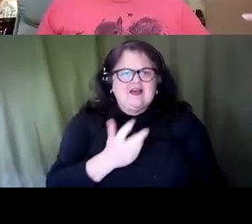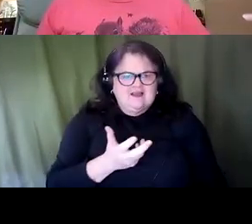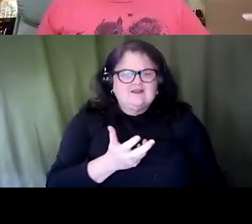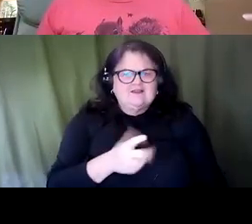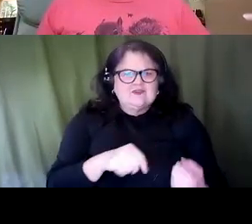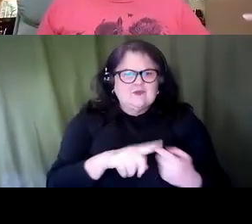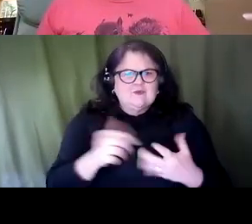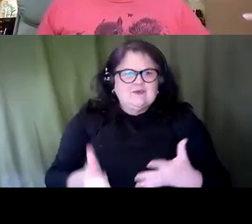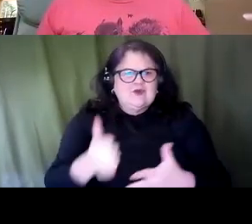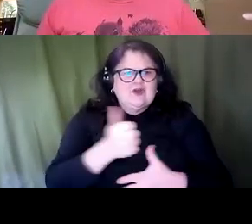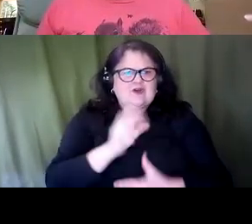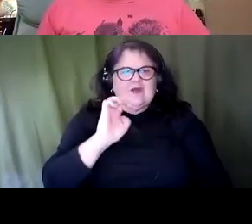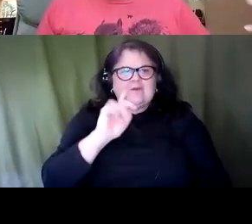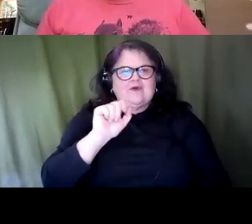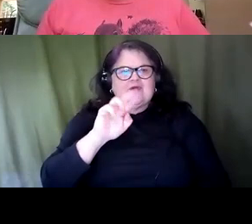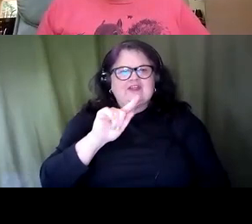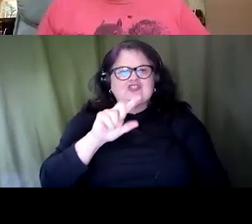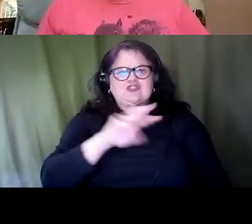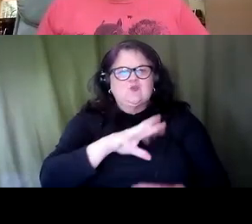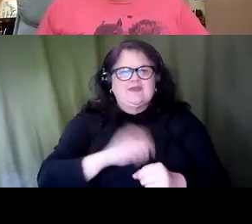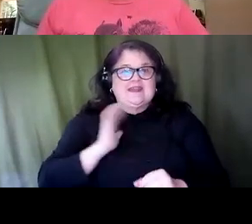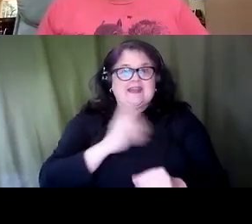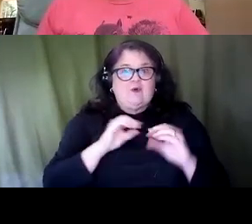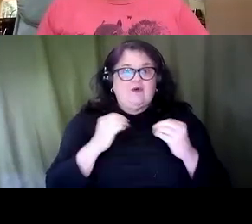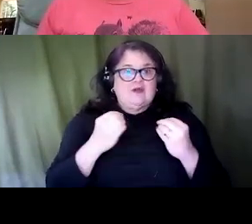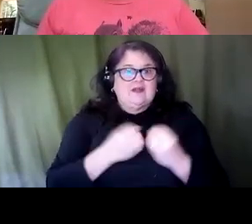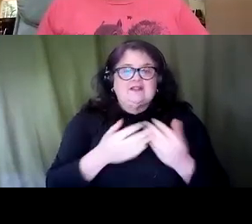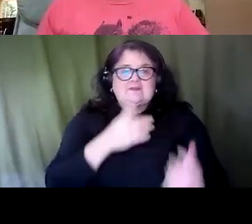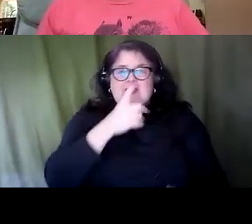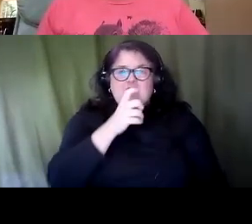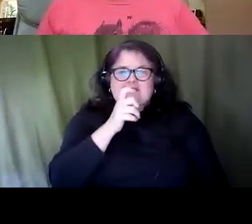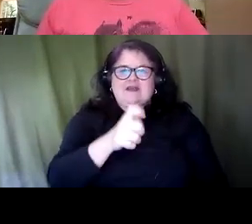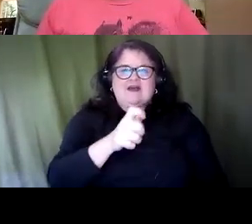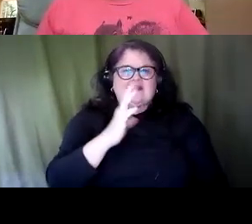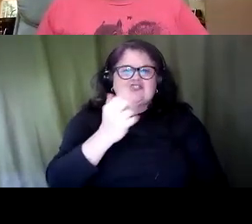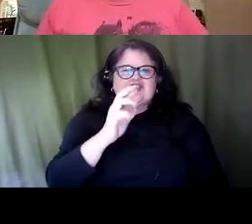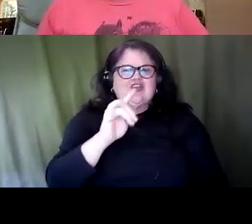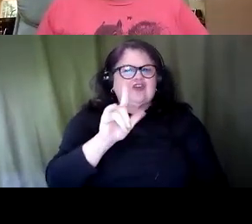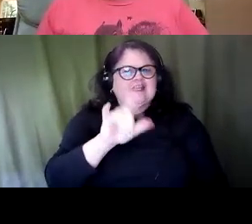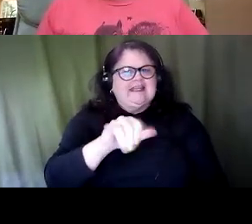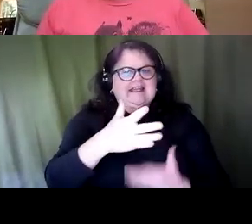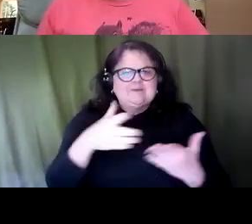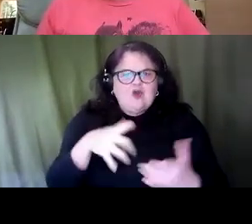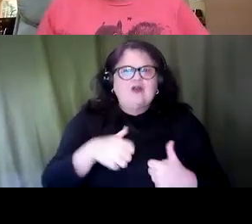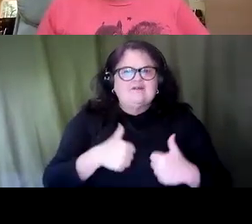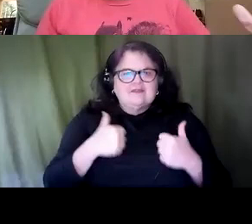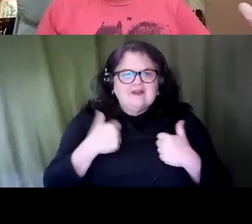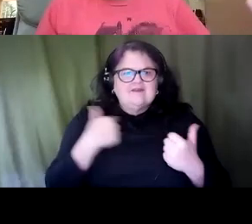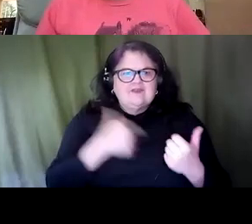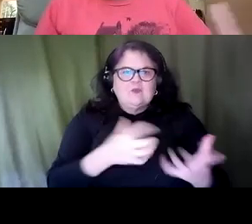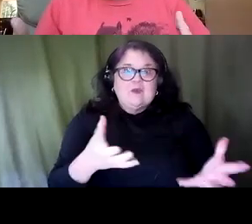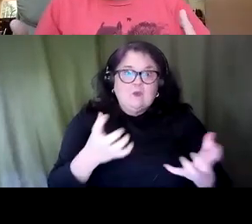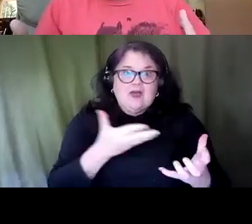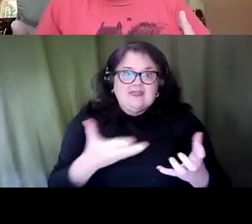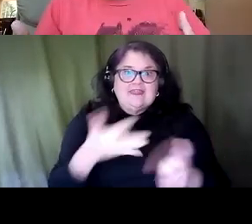prioritize reparations in our organization, no matter who we are. It's not charity. It's just part of life that we want things around us